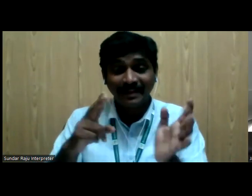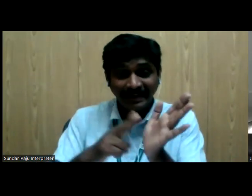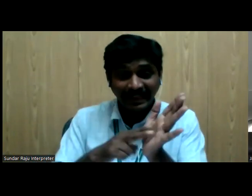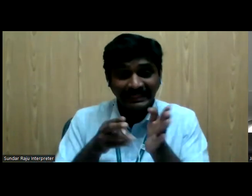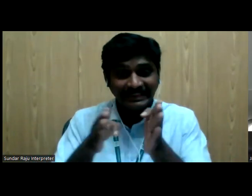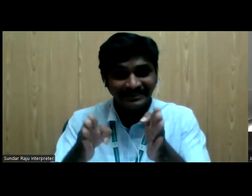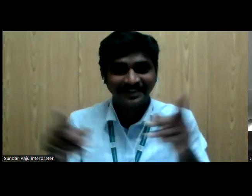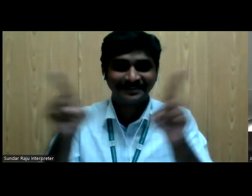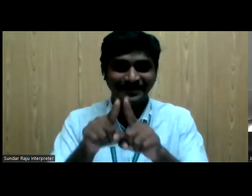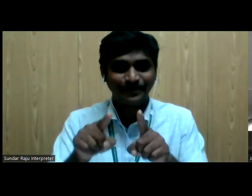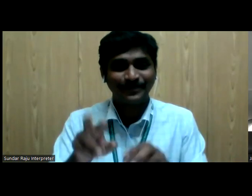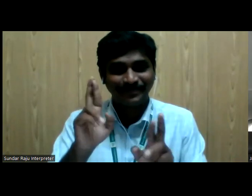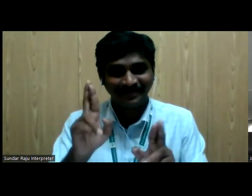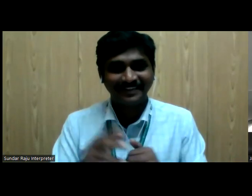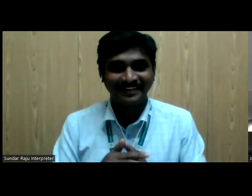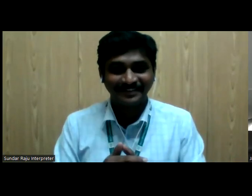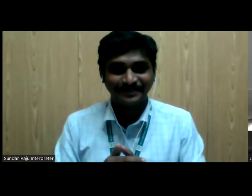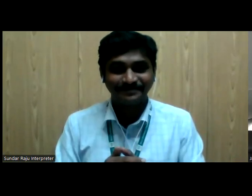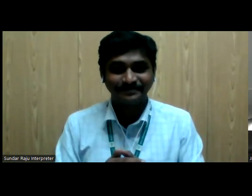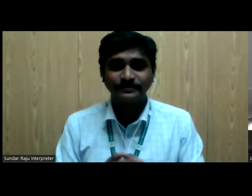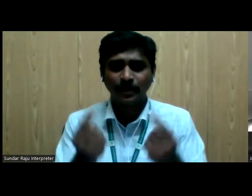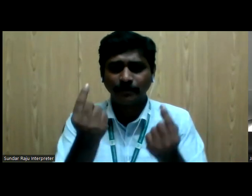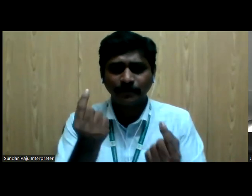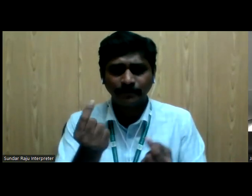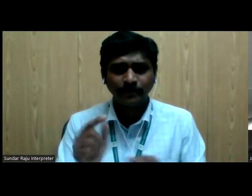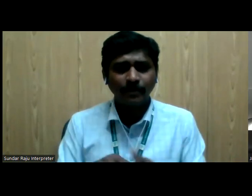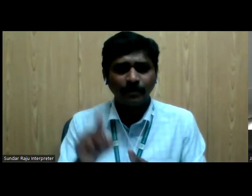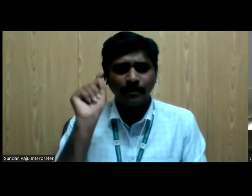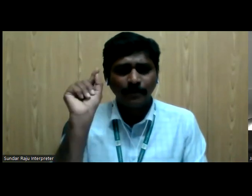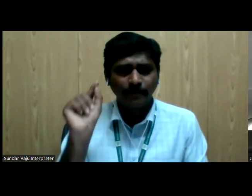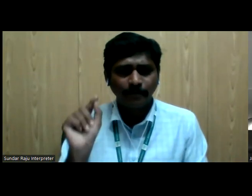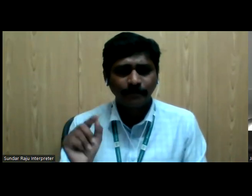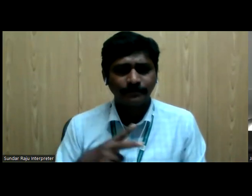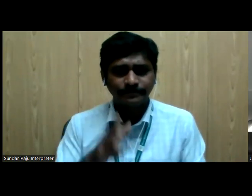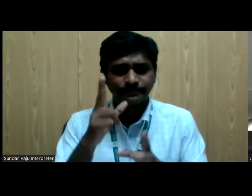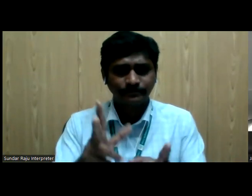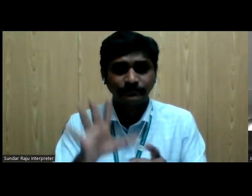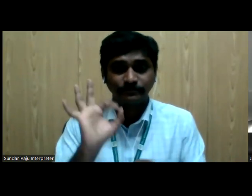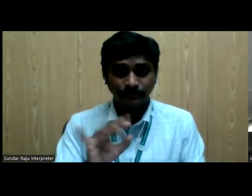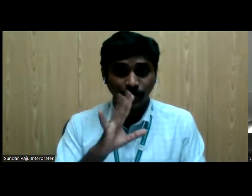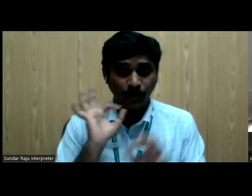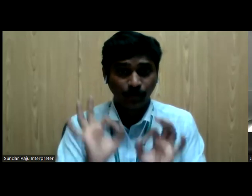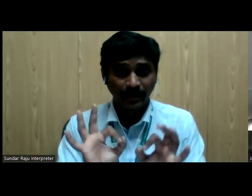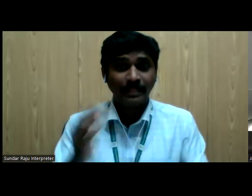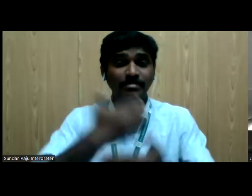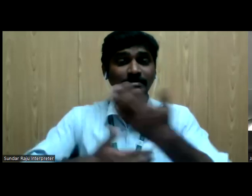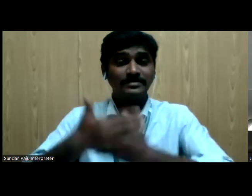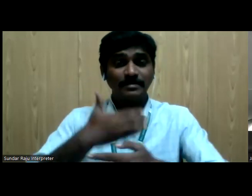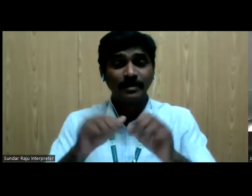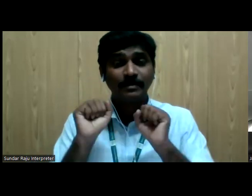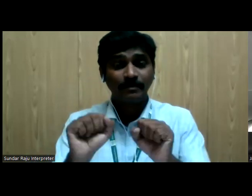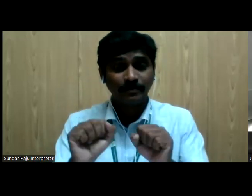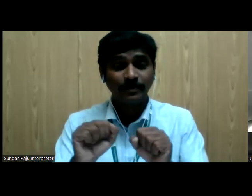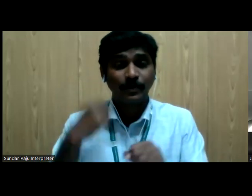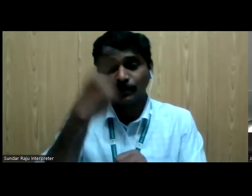well. I have just a couple of points to make, because I know that the real domain experts who work with persons with